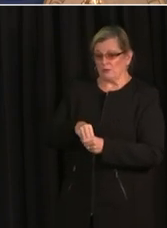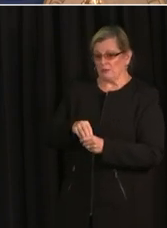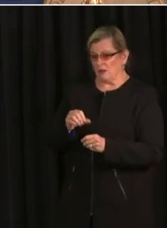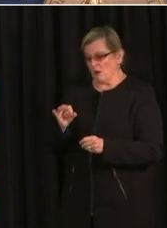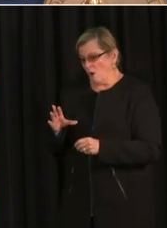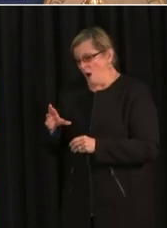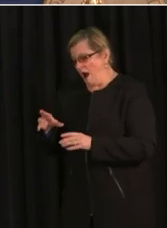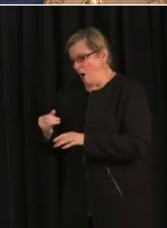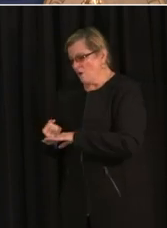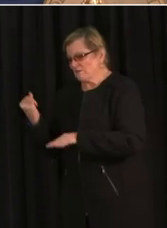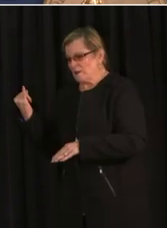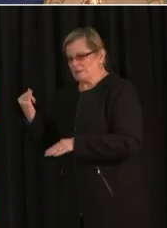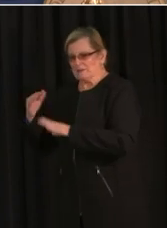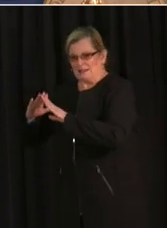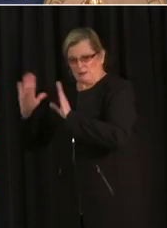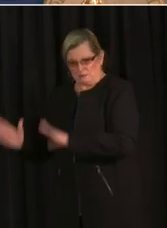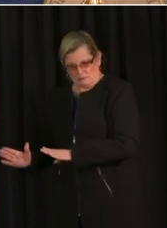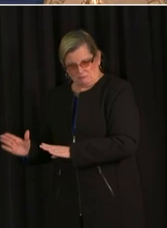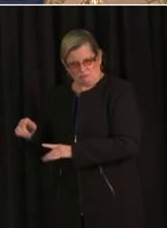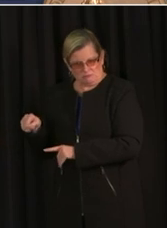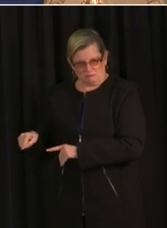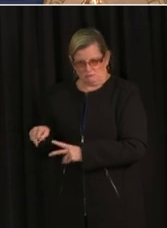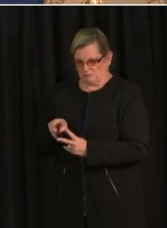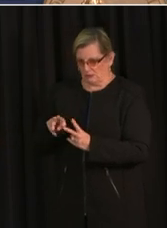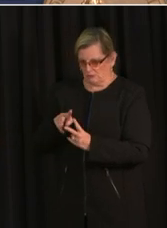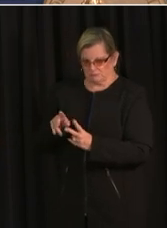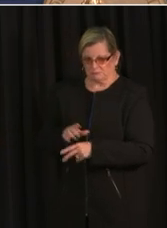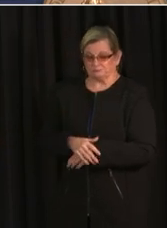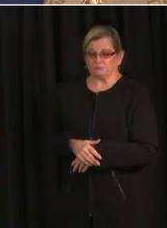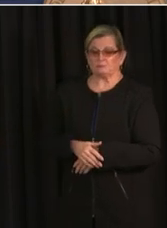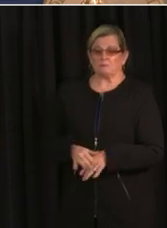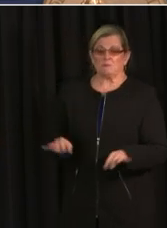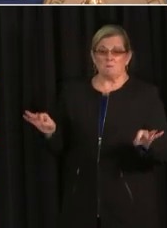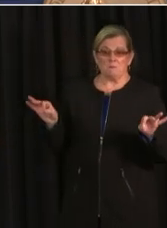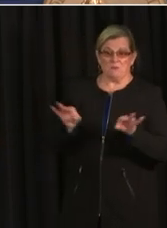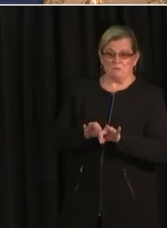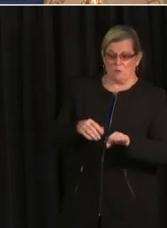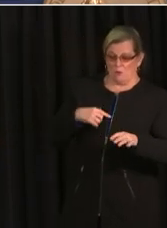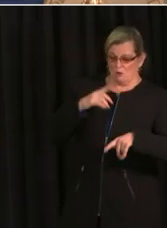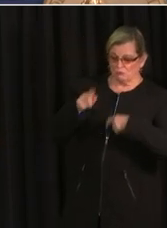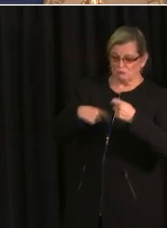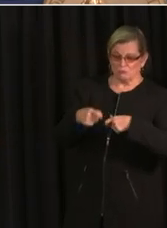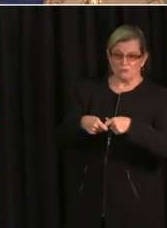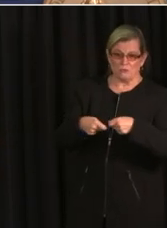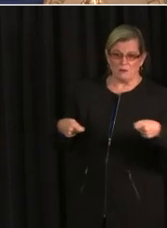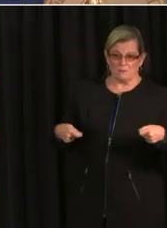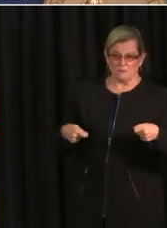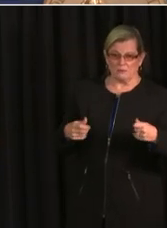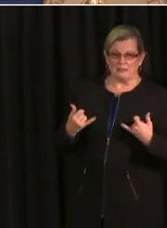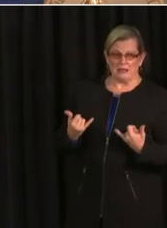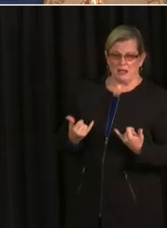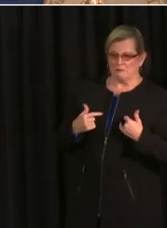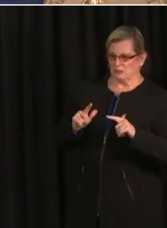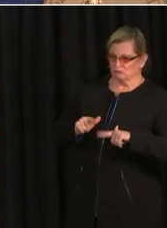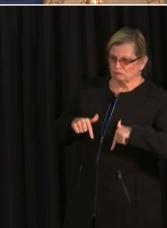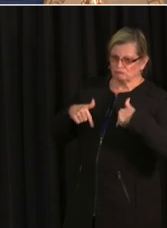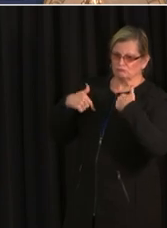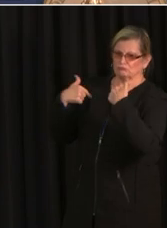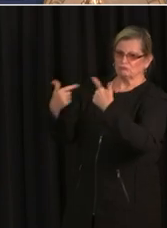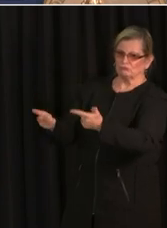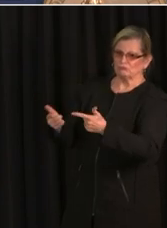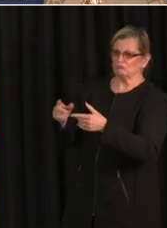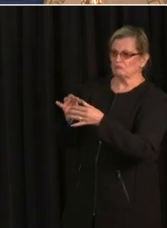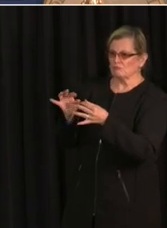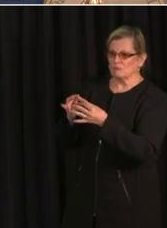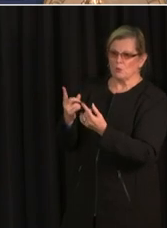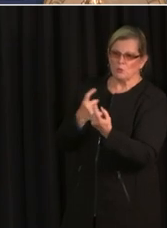off-campus housing. And so before we wrap up and take questions, I also want to share